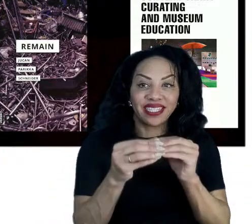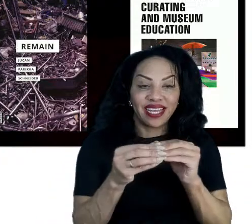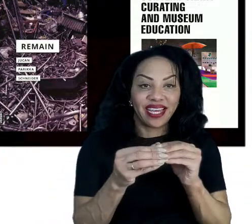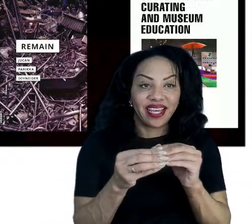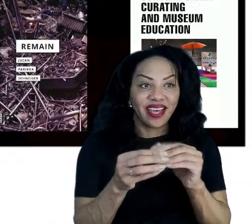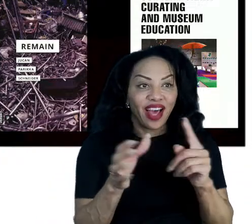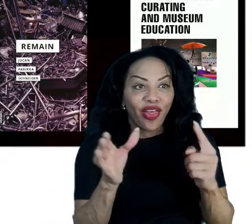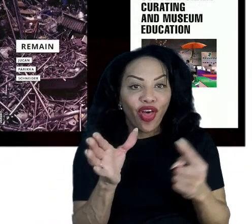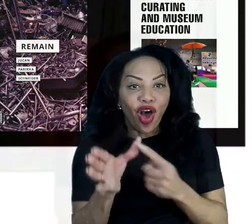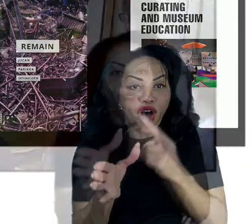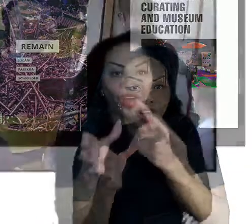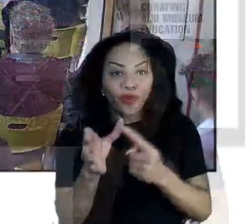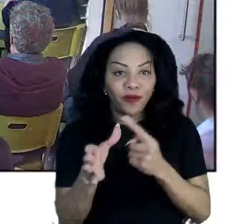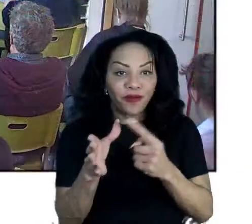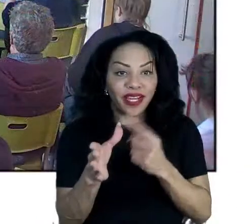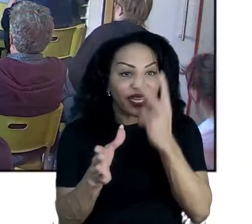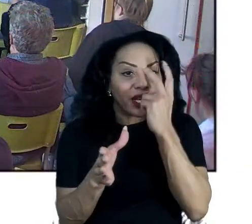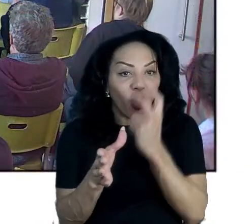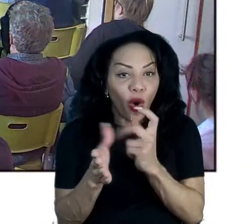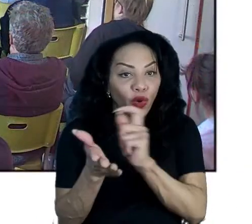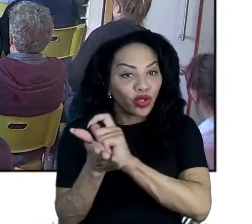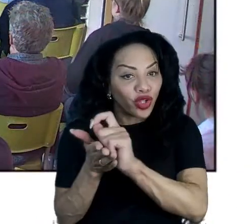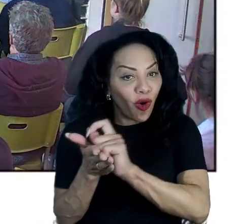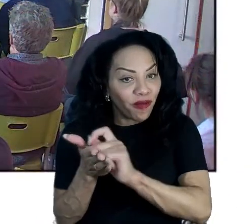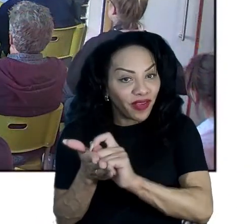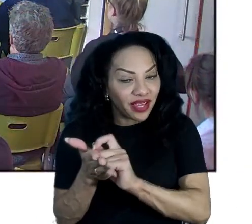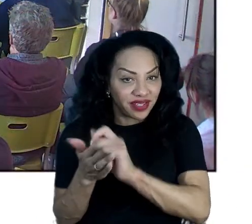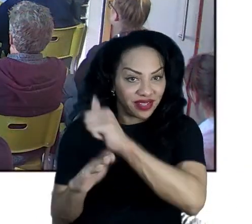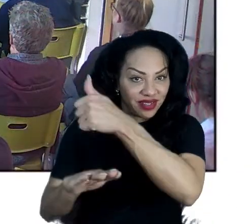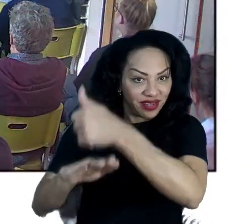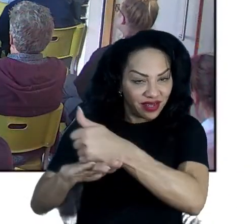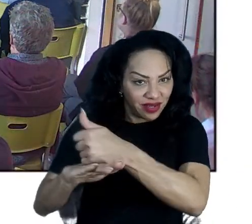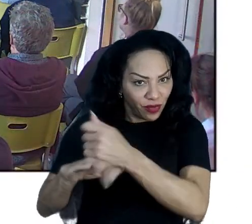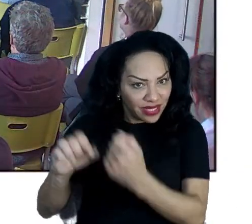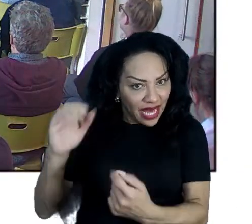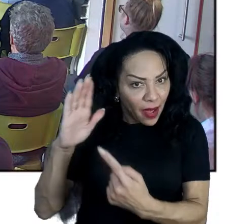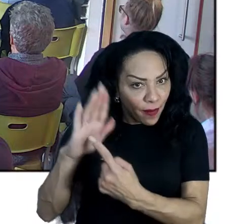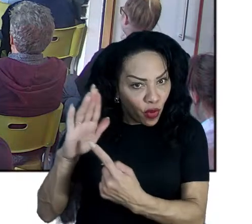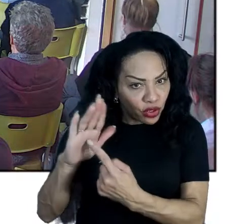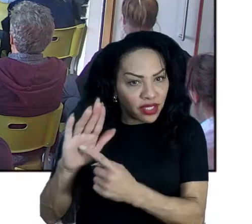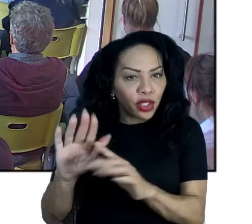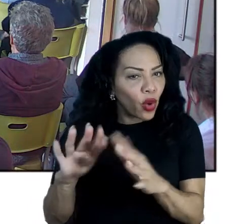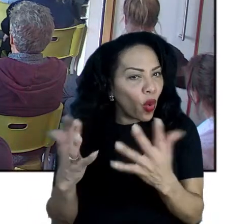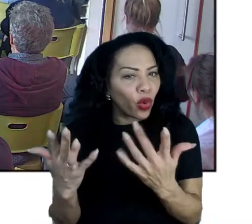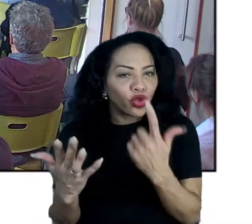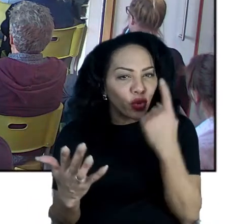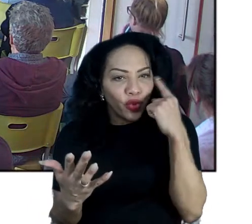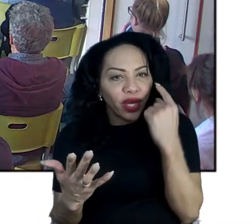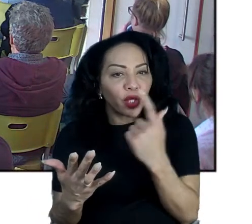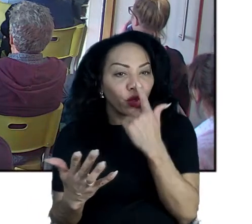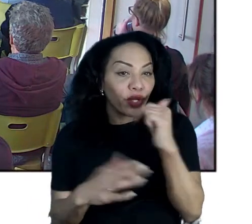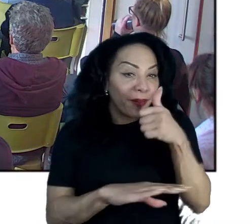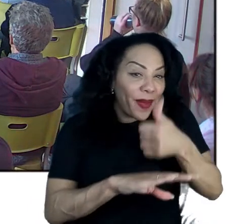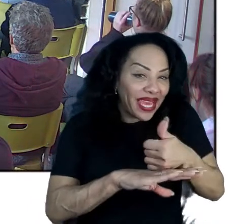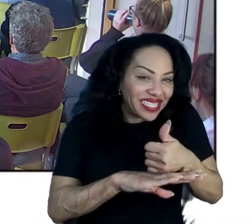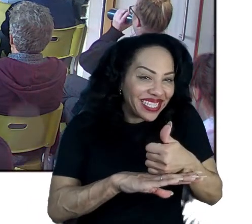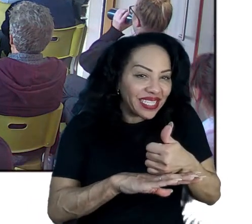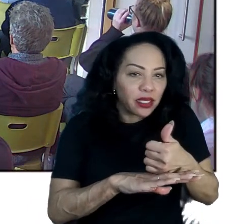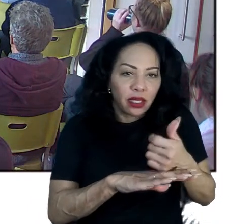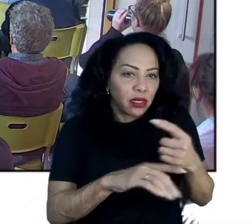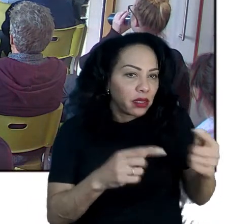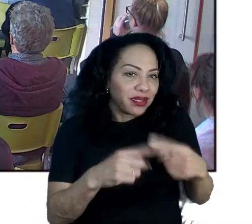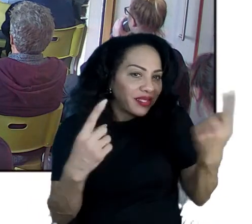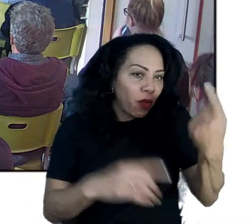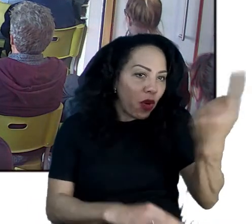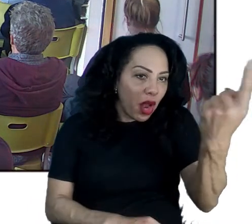Like, do you think that could work elsewhere or to the performance? I think that my research very specifically is looking at Arnolfini's